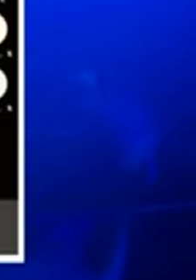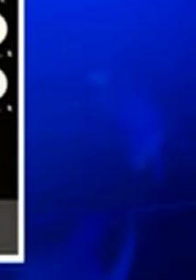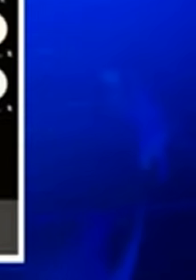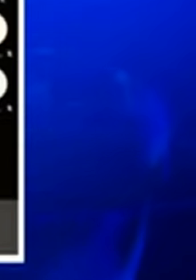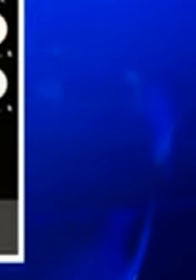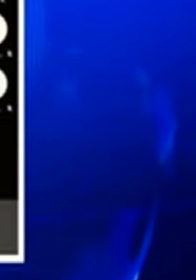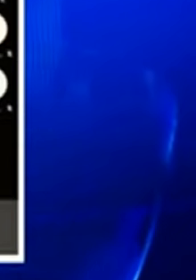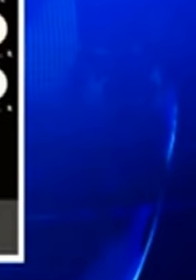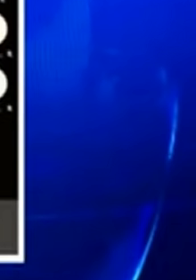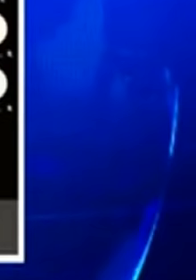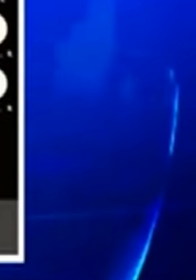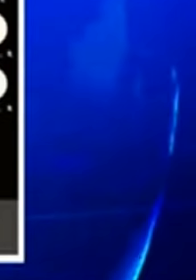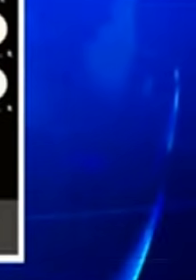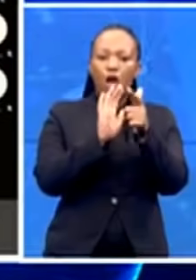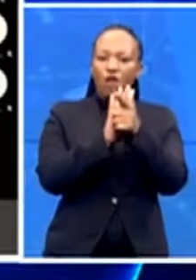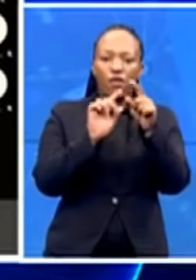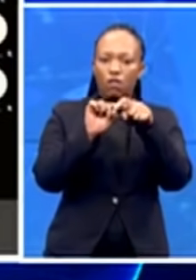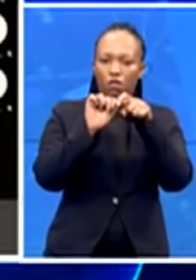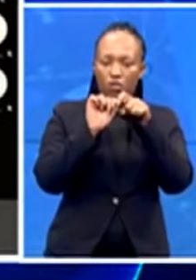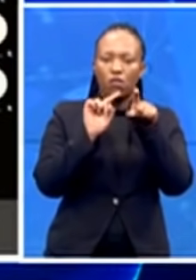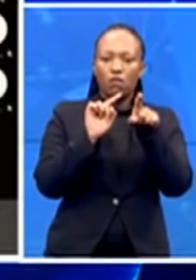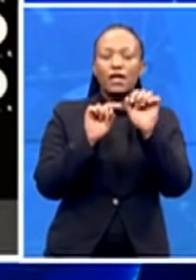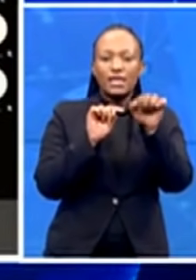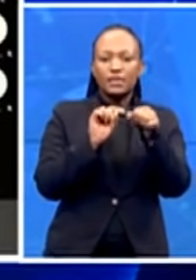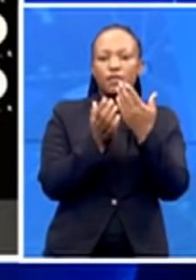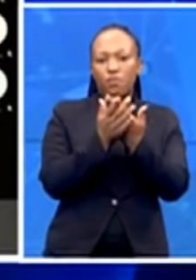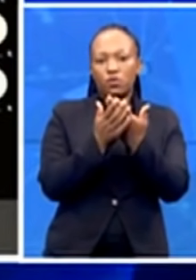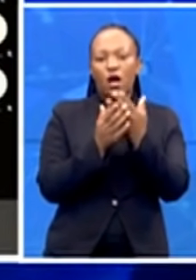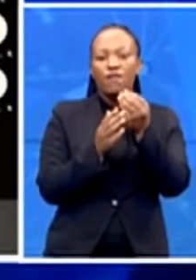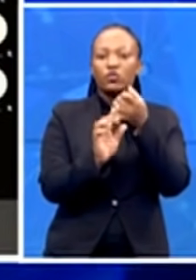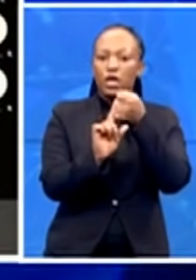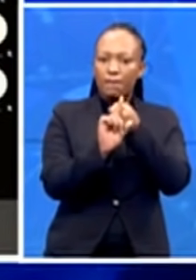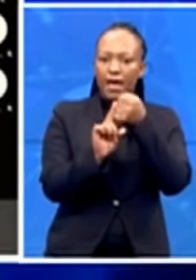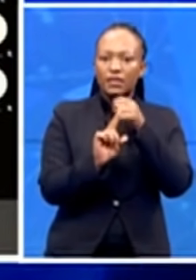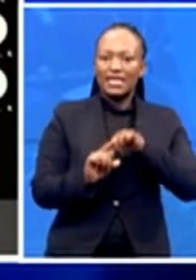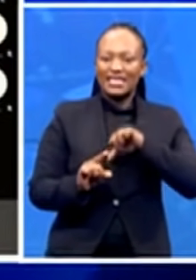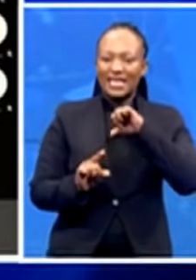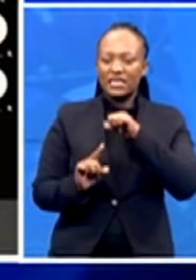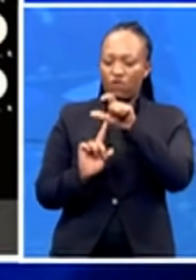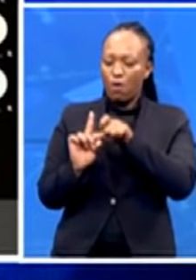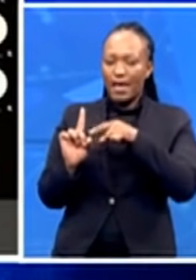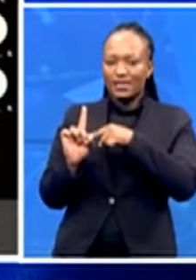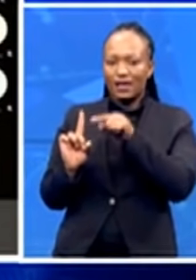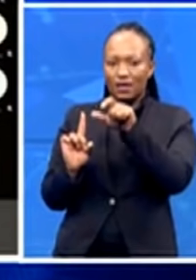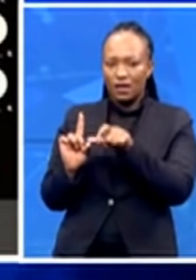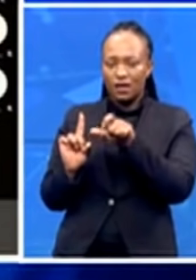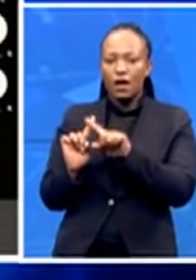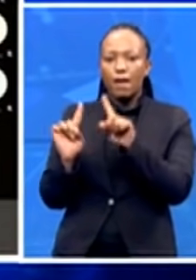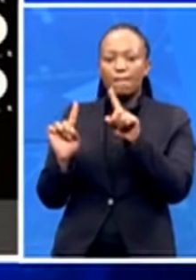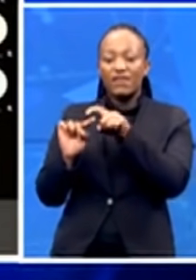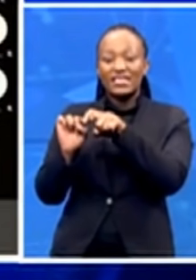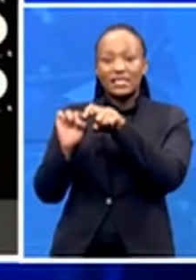suspension may have the potential to impact on the dignity of an individual, if the suspension accords with the ANC's